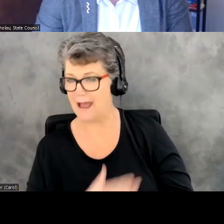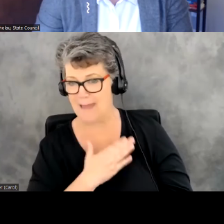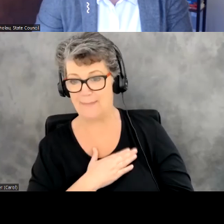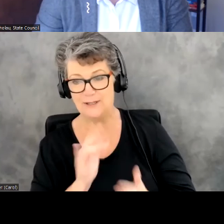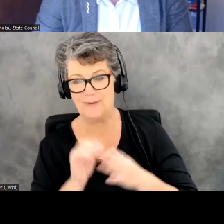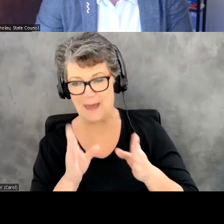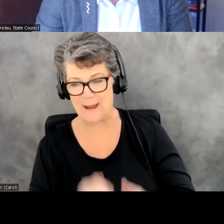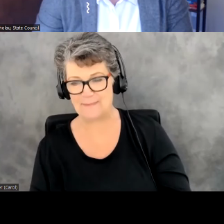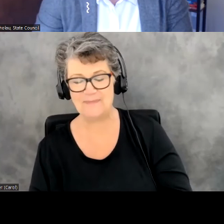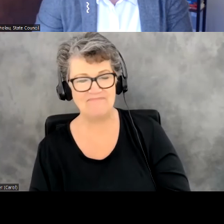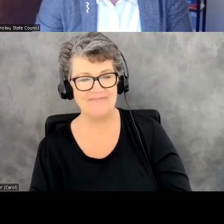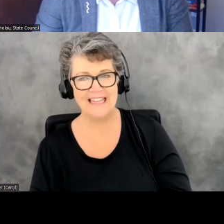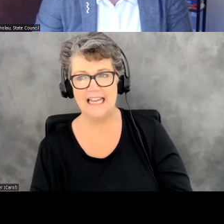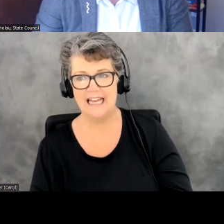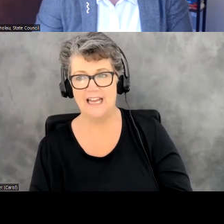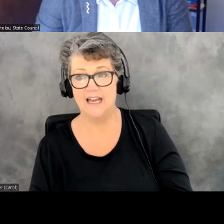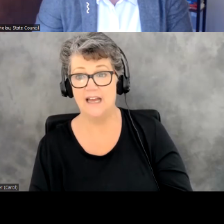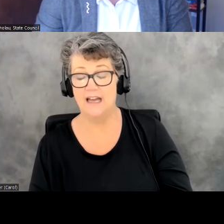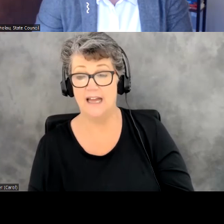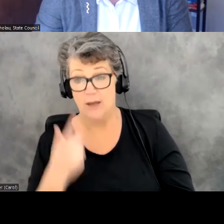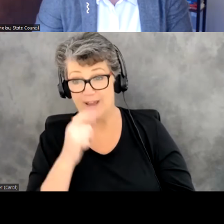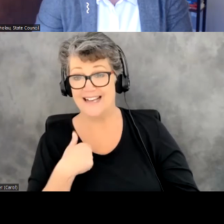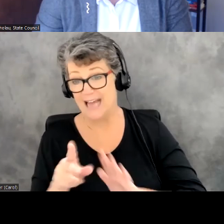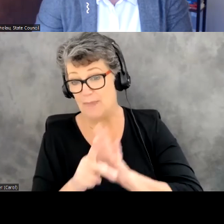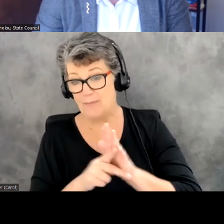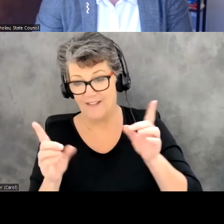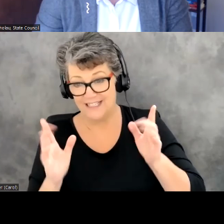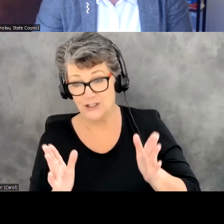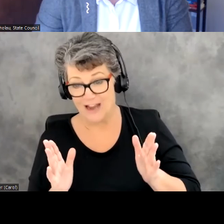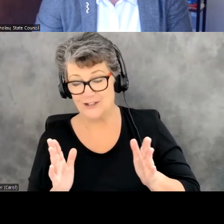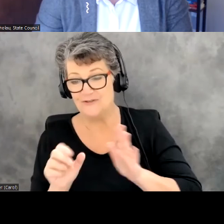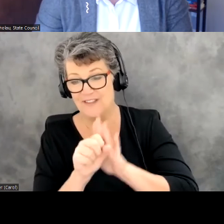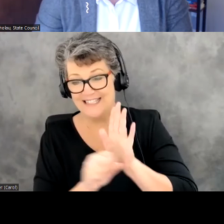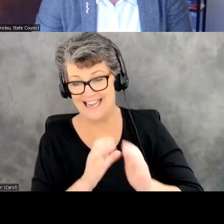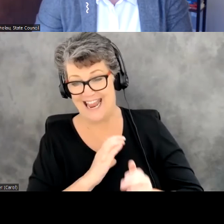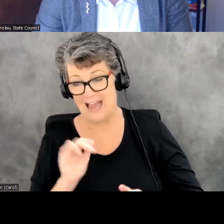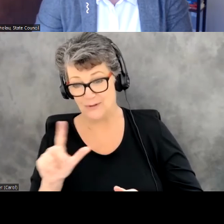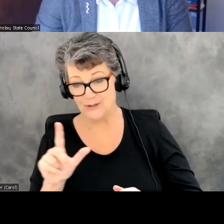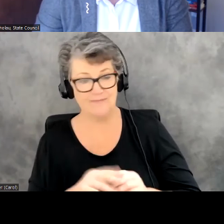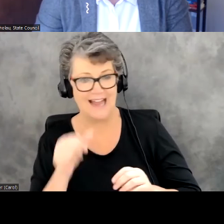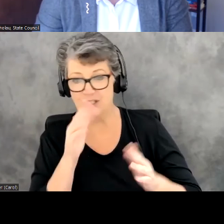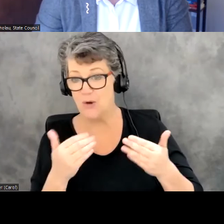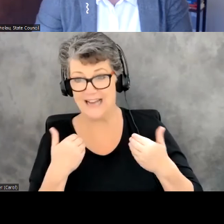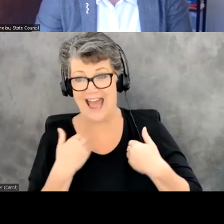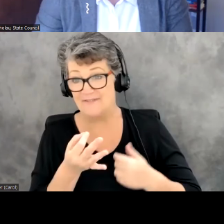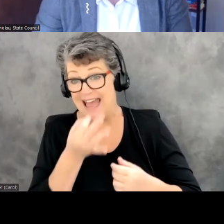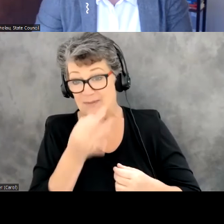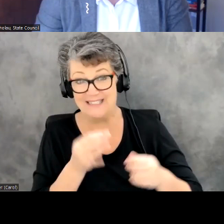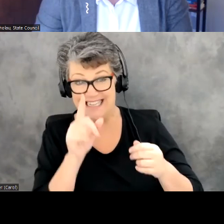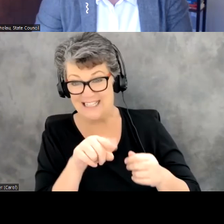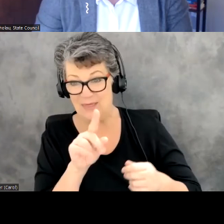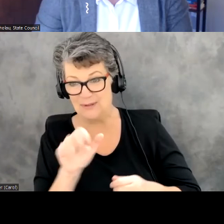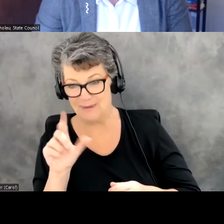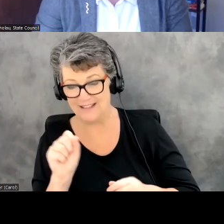that way. Because I am the policy director for the state council, I do not have expertise in these